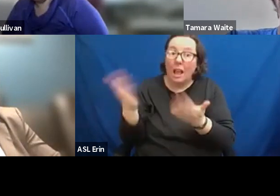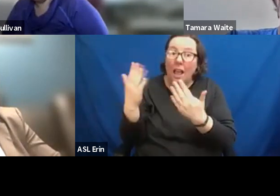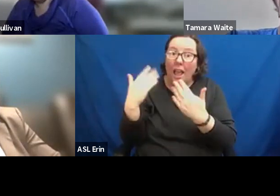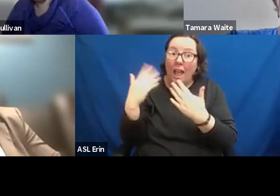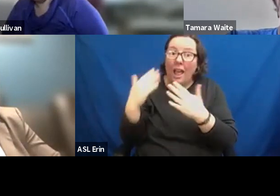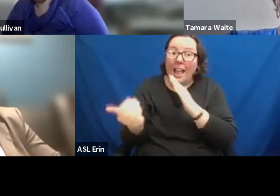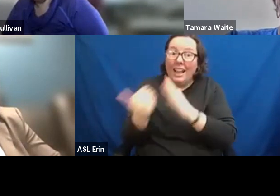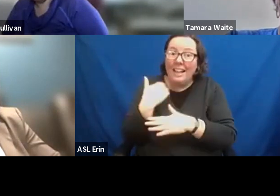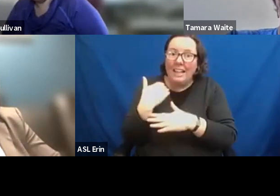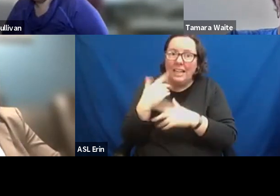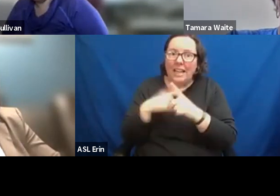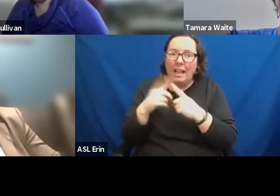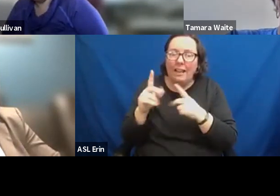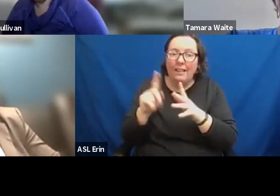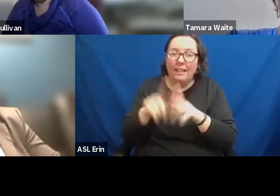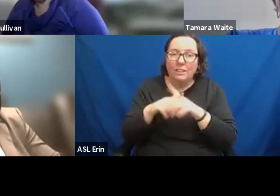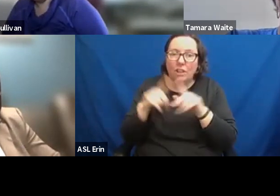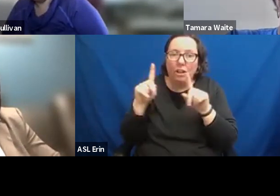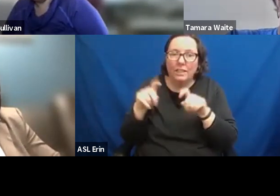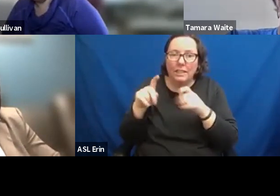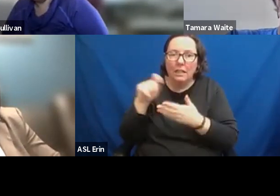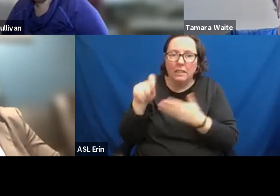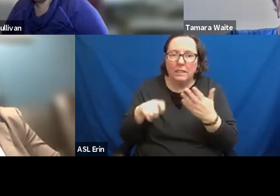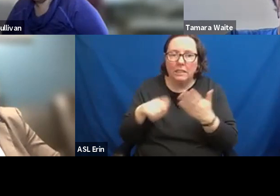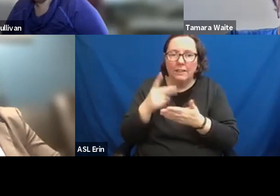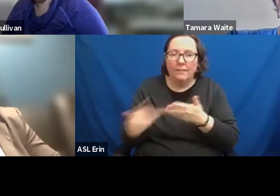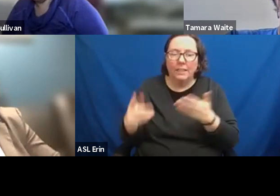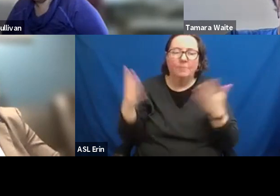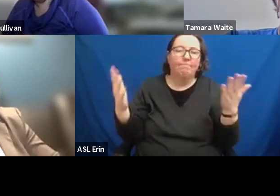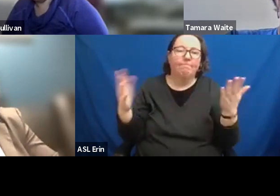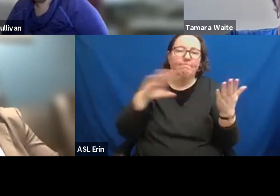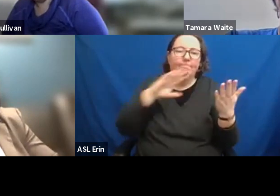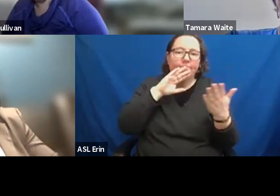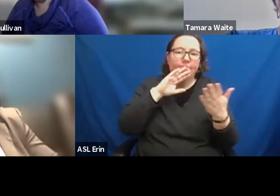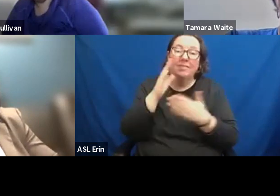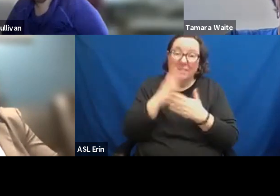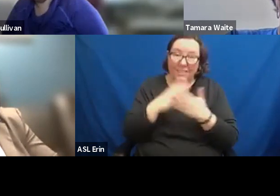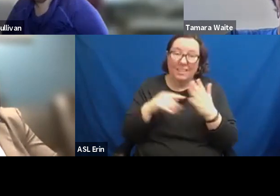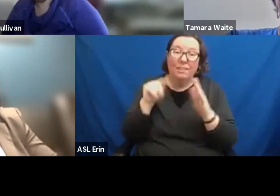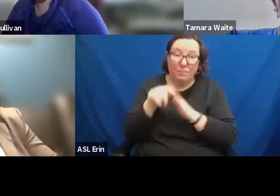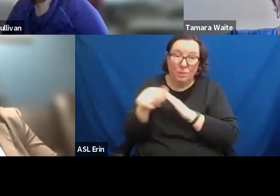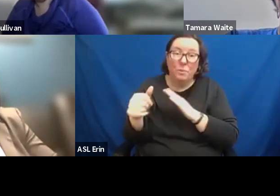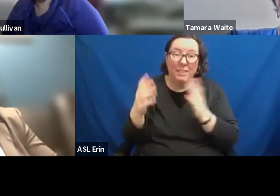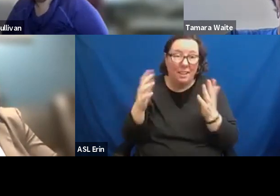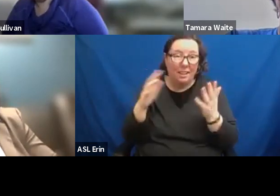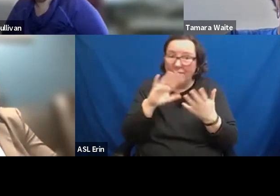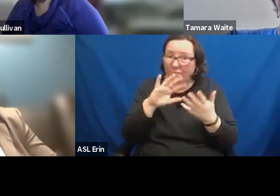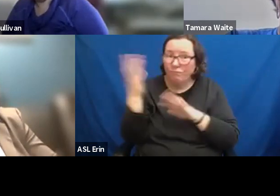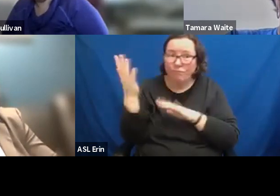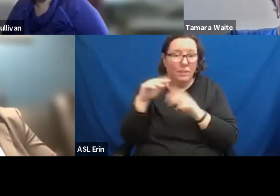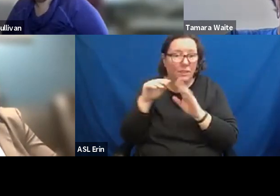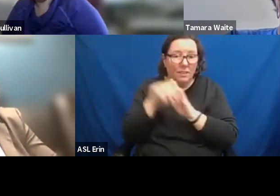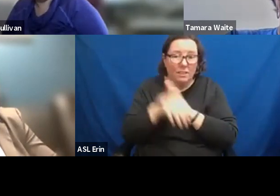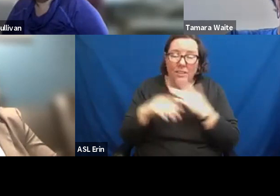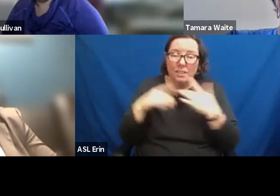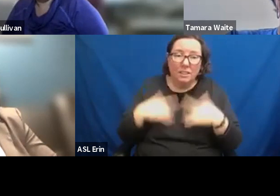and many or not many, at least I knew some students suicide, right? So I just think that this